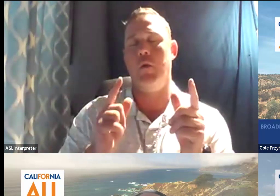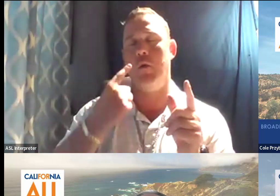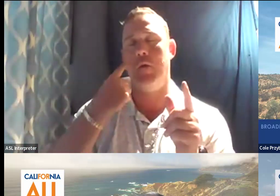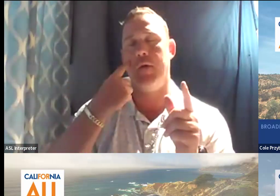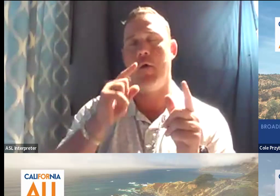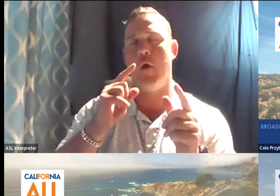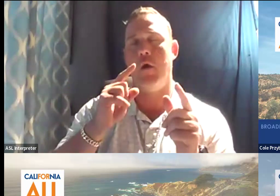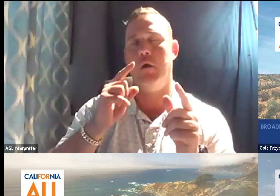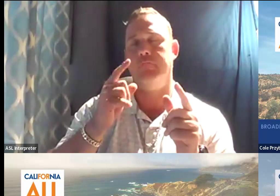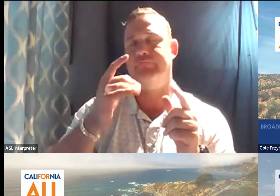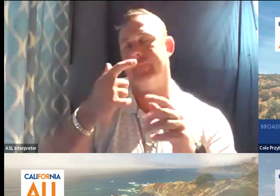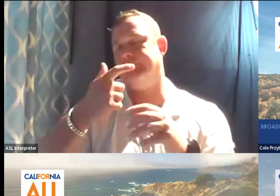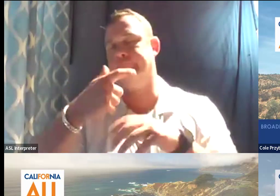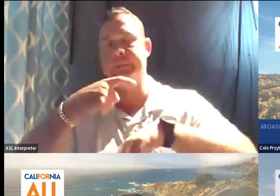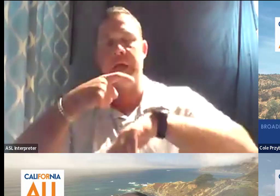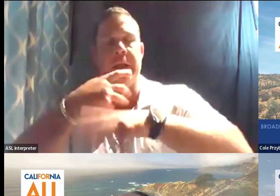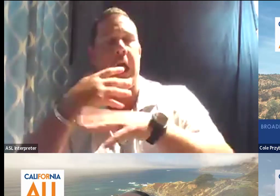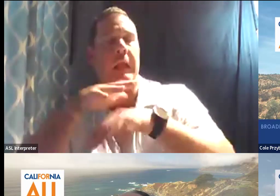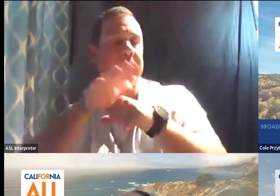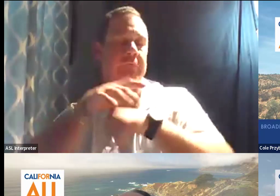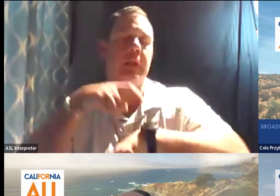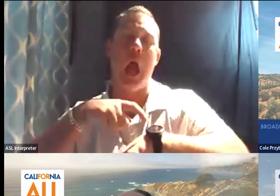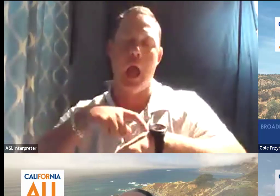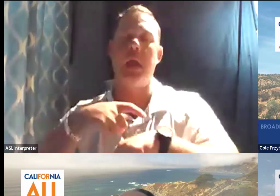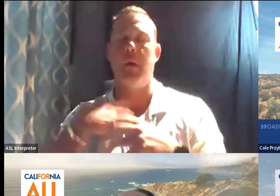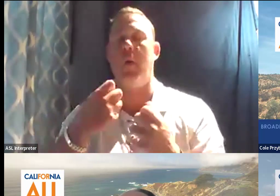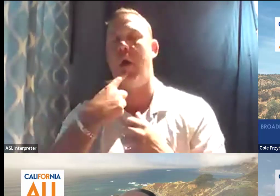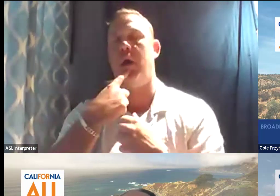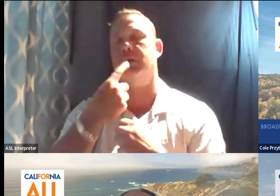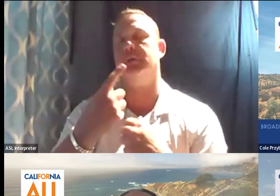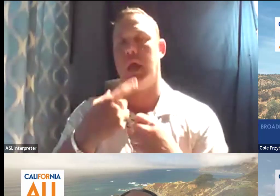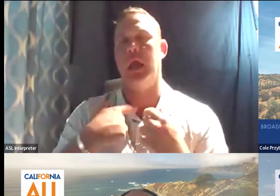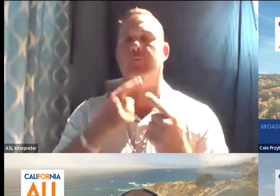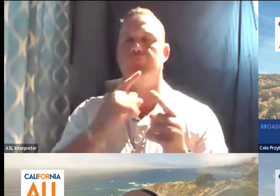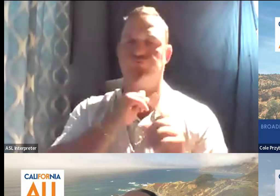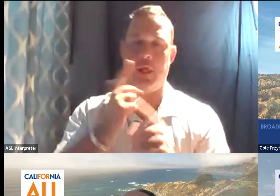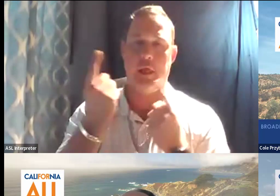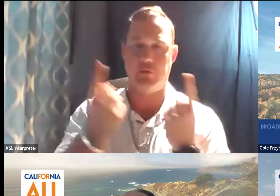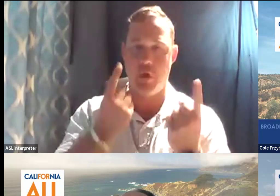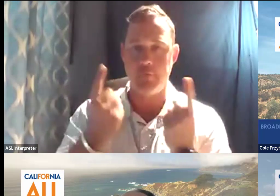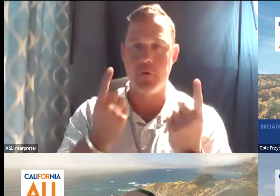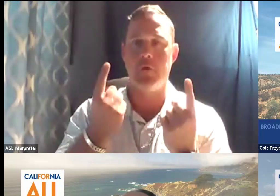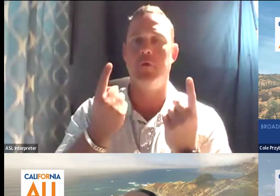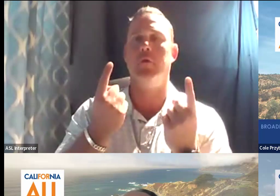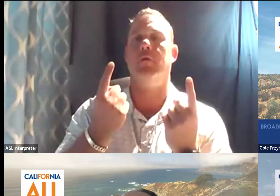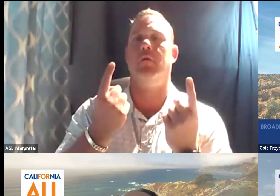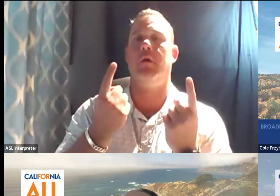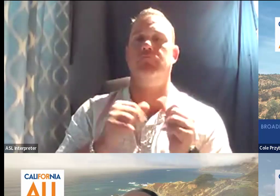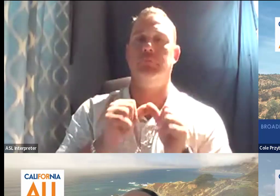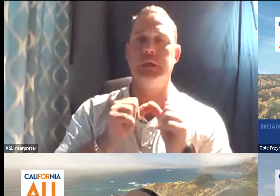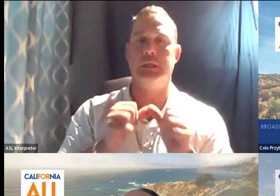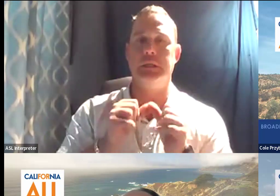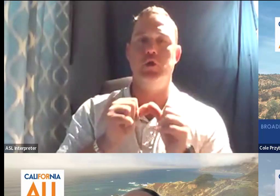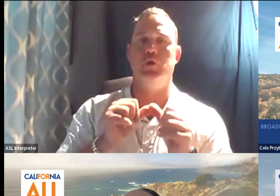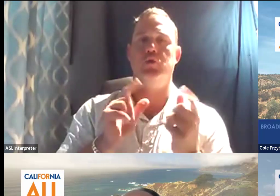the ideal amount of time. But I do want to say that that's why we've been really thoughtful and have continued to meet